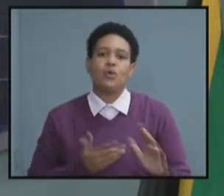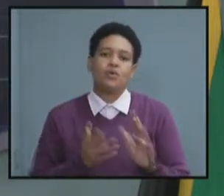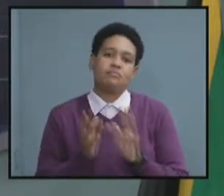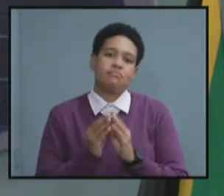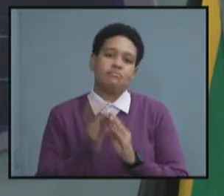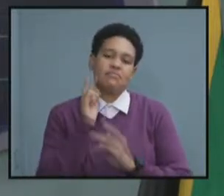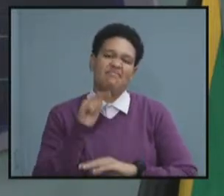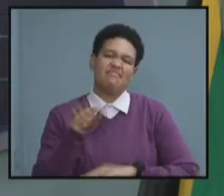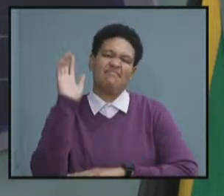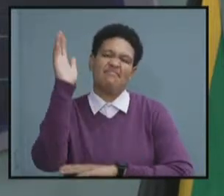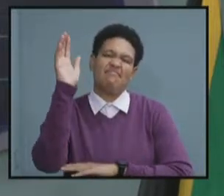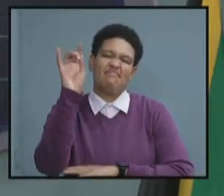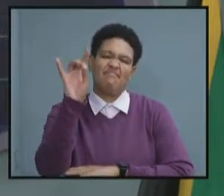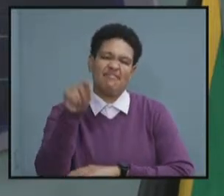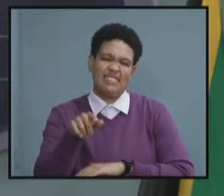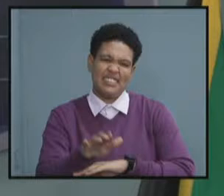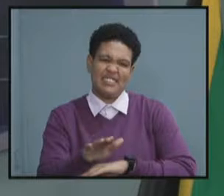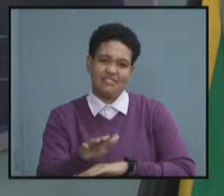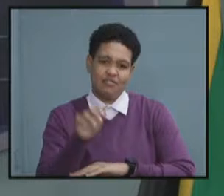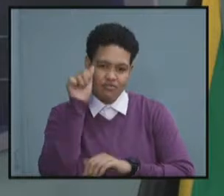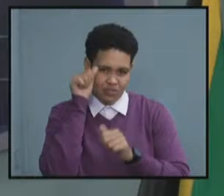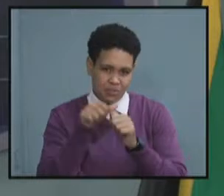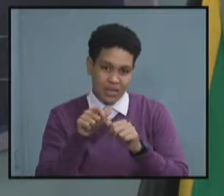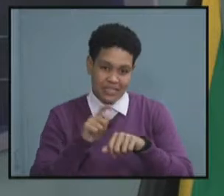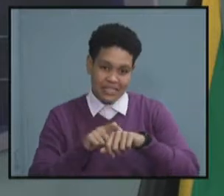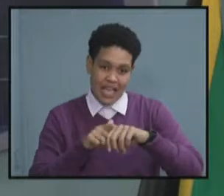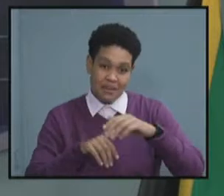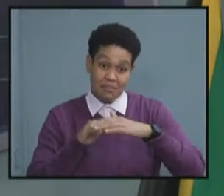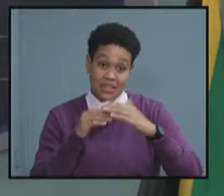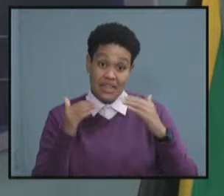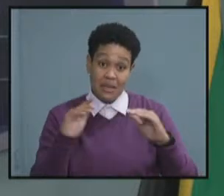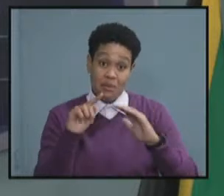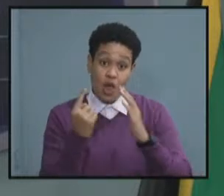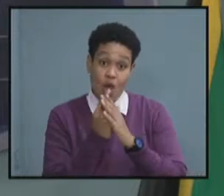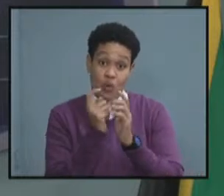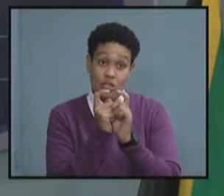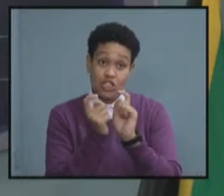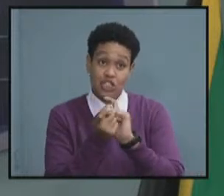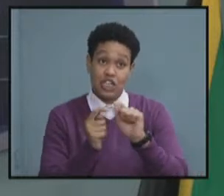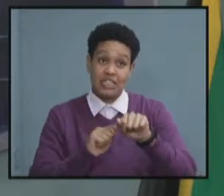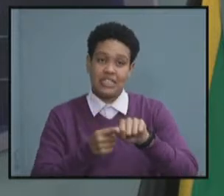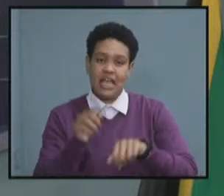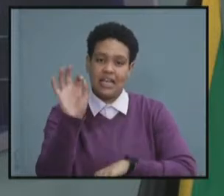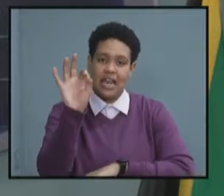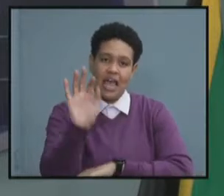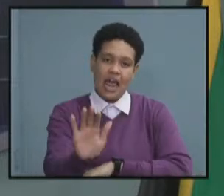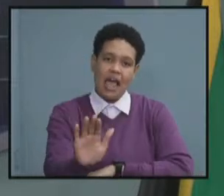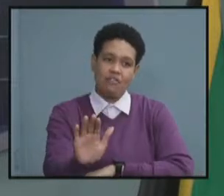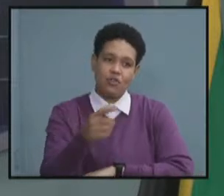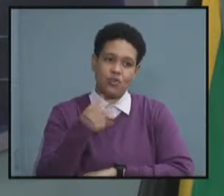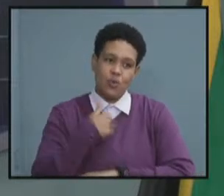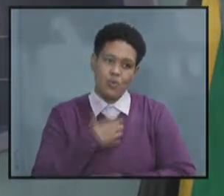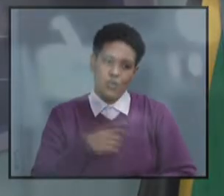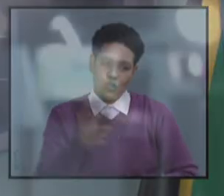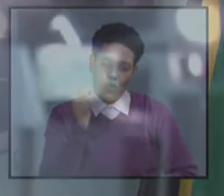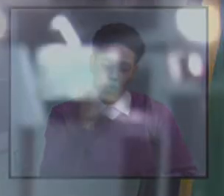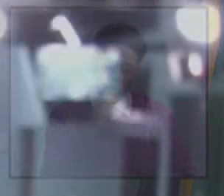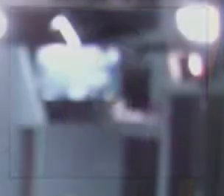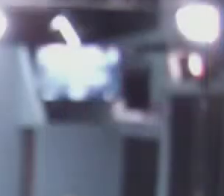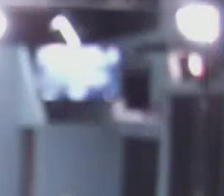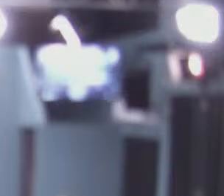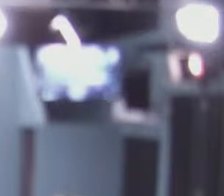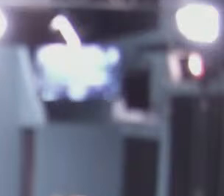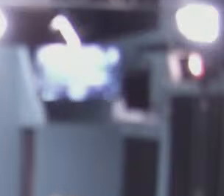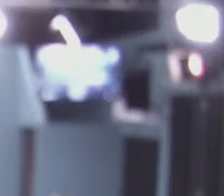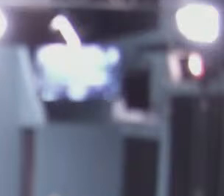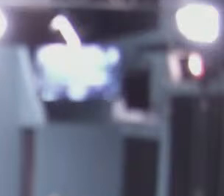briefing for this evening. Do recall that the curfew hours have now been amended to begin at 9 p.m. So we wish you all a safe